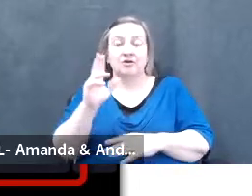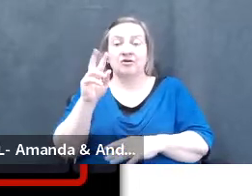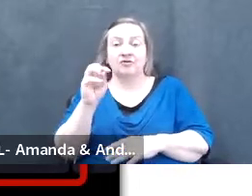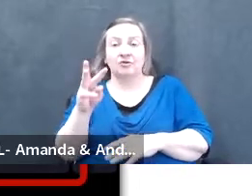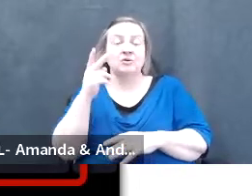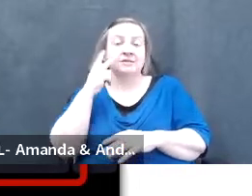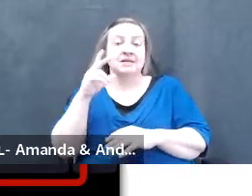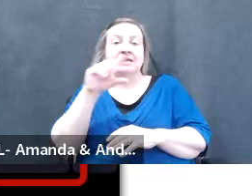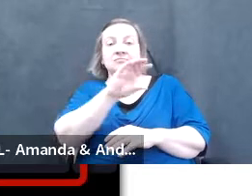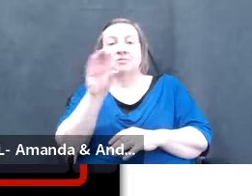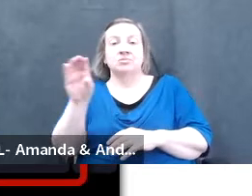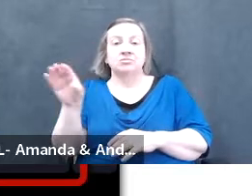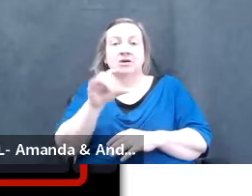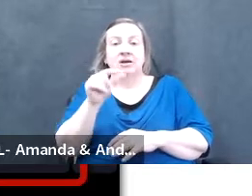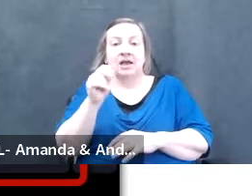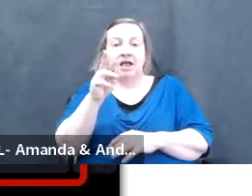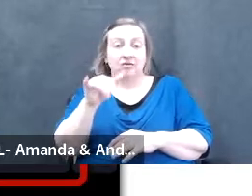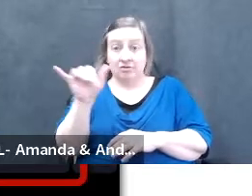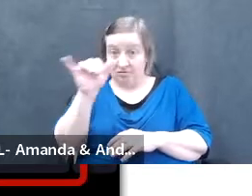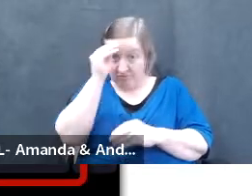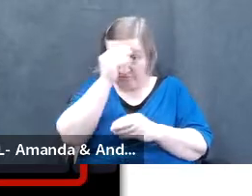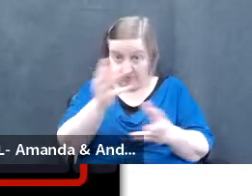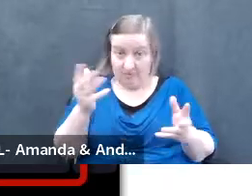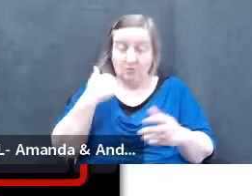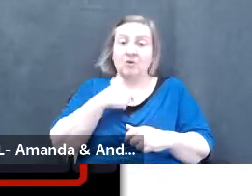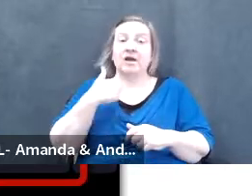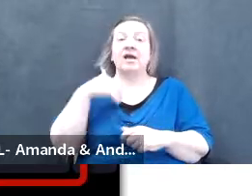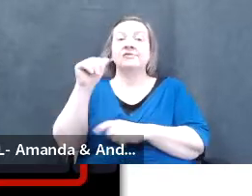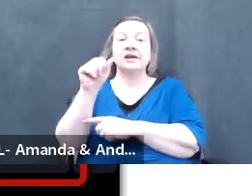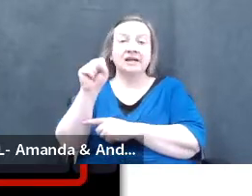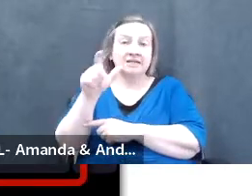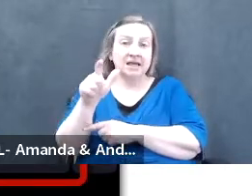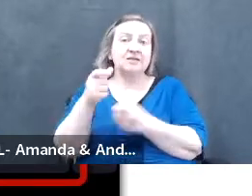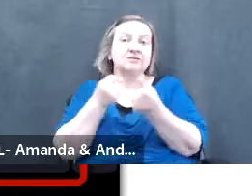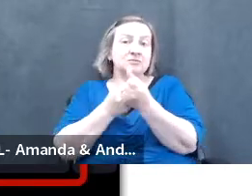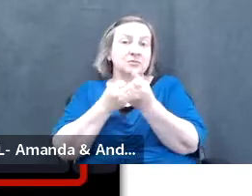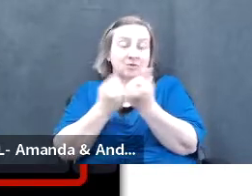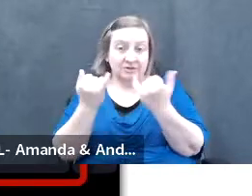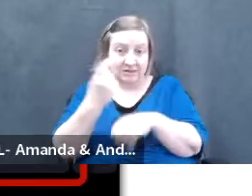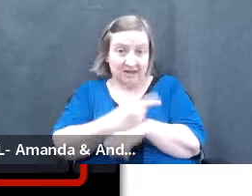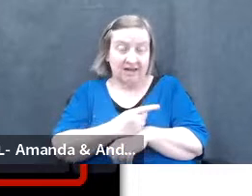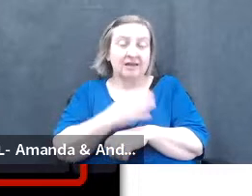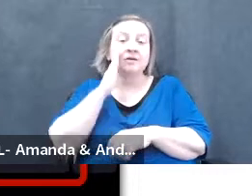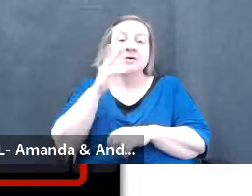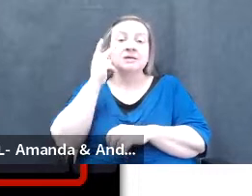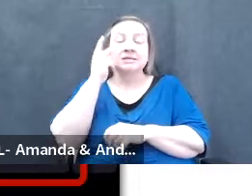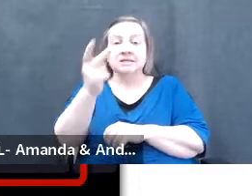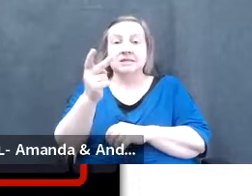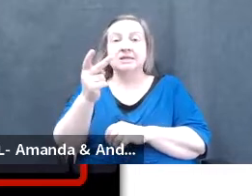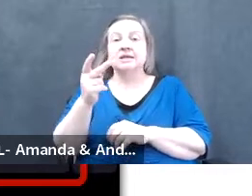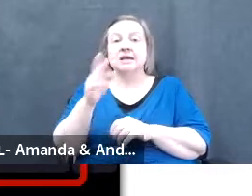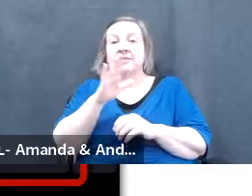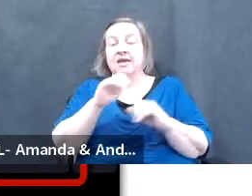can see everyone. I also want to note that we do have our ASL support today. You will see it, their